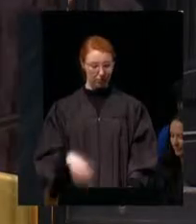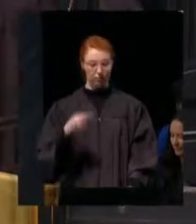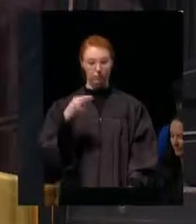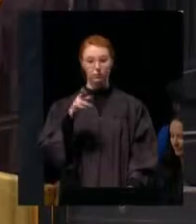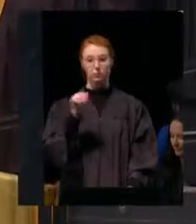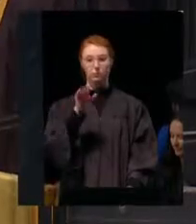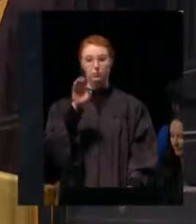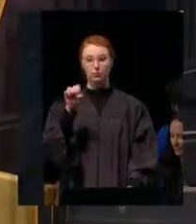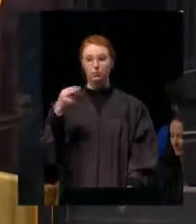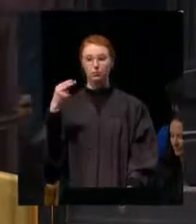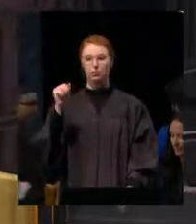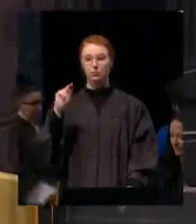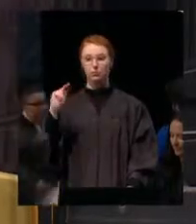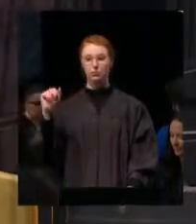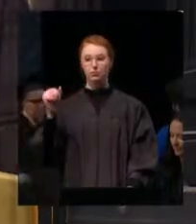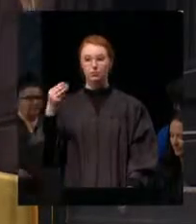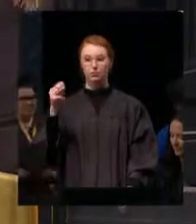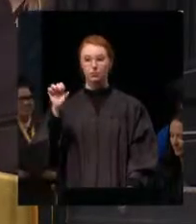Grace Hahnemann.